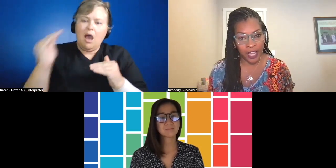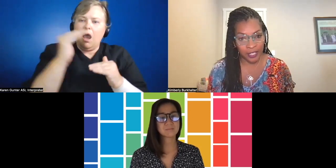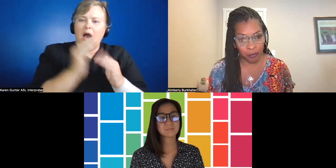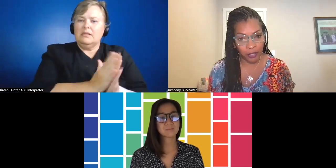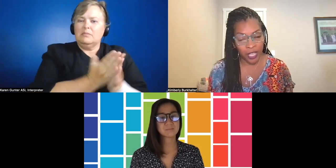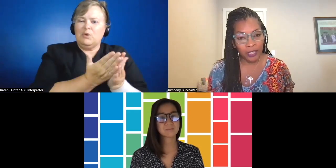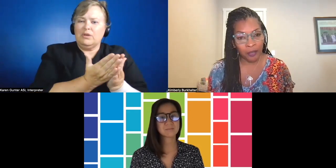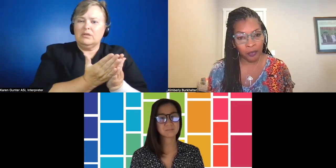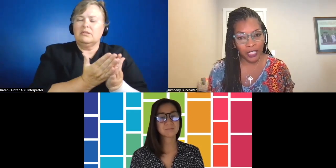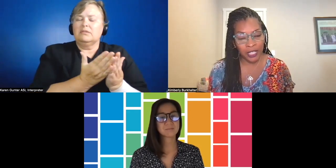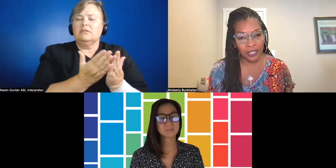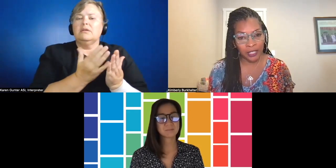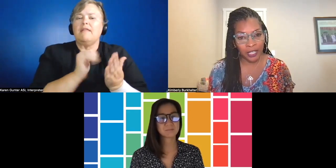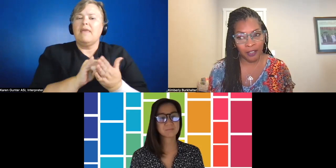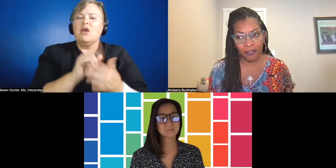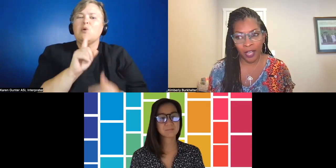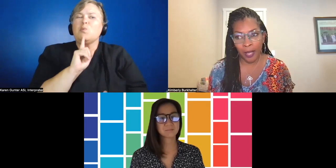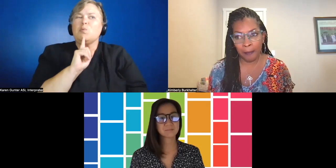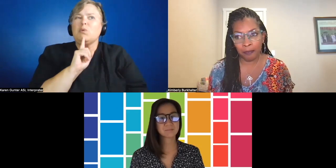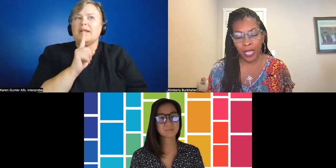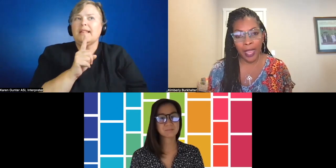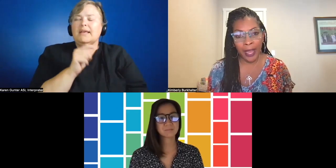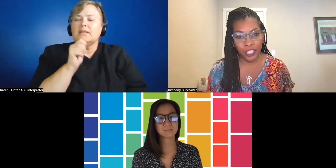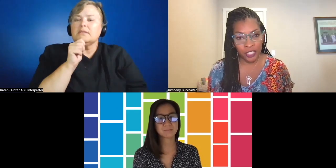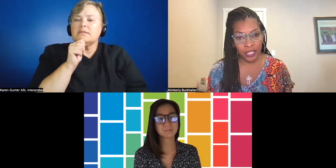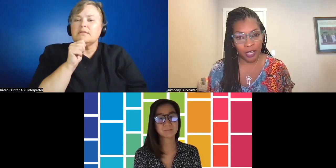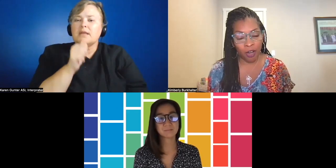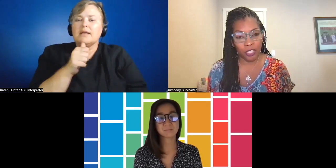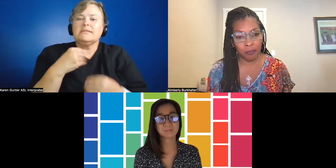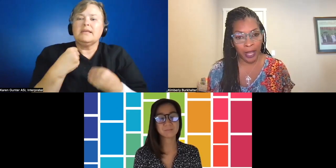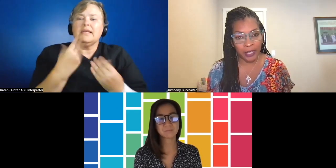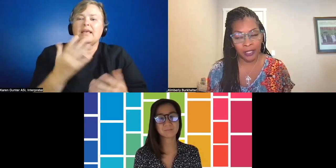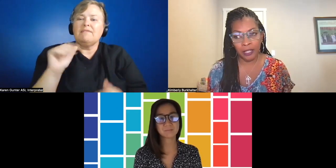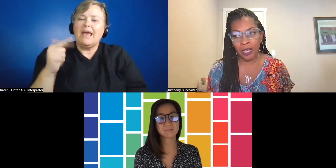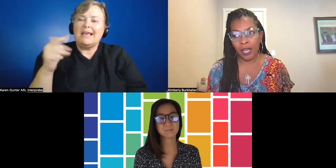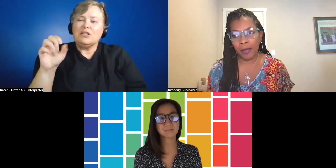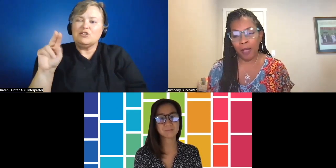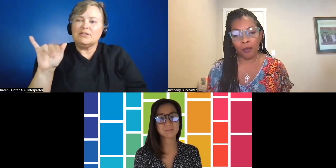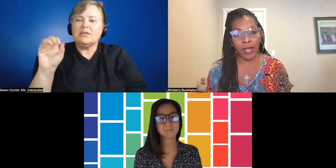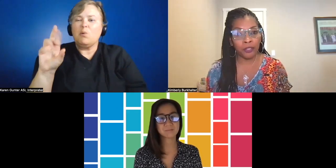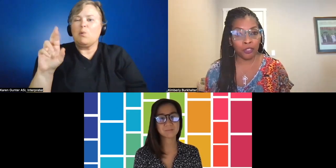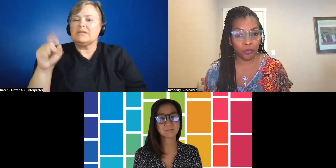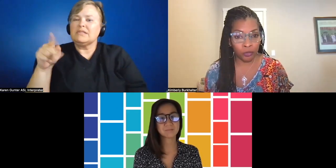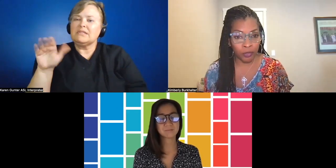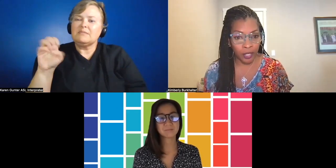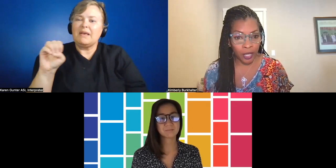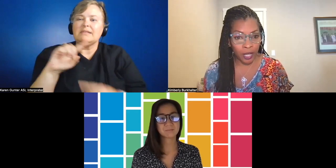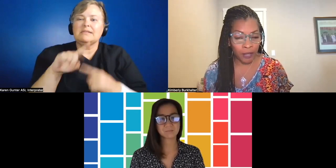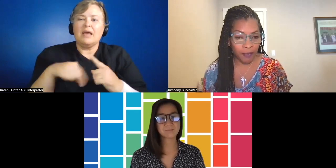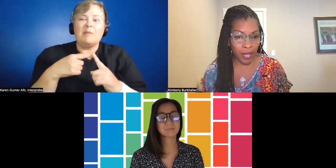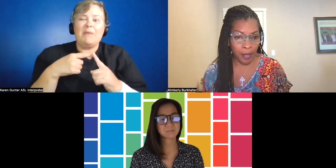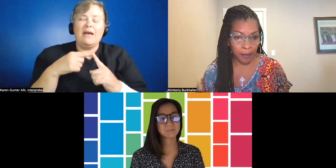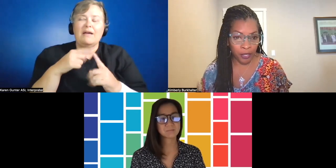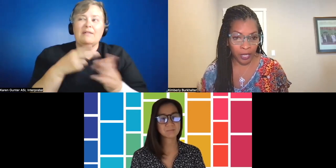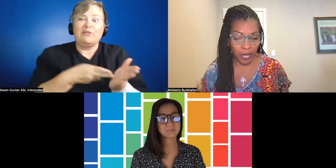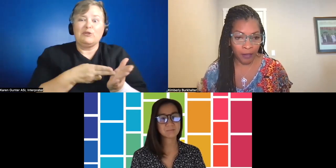the textbook that really doesn't give agency or space around the truth of